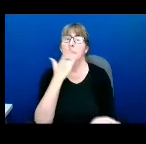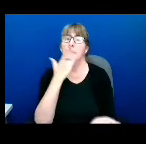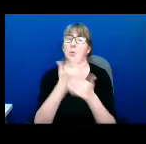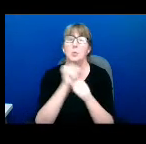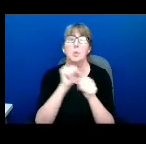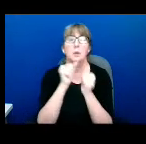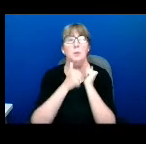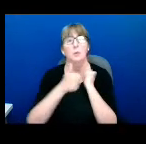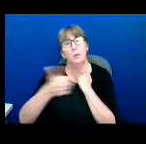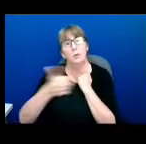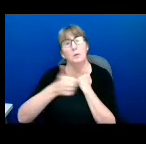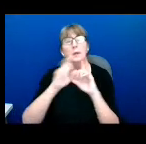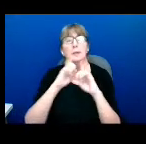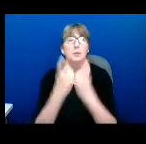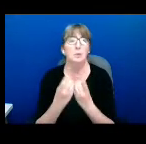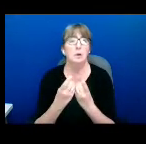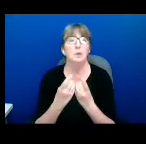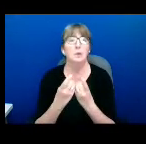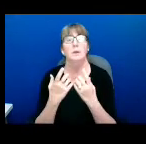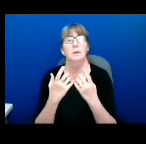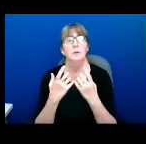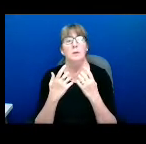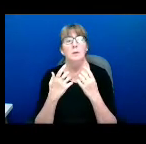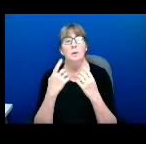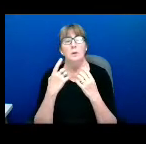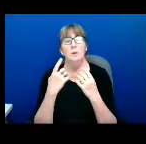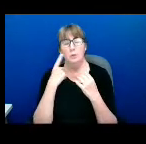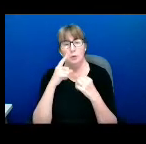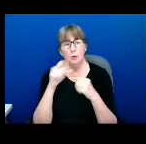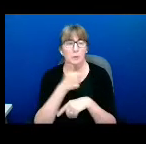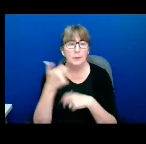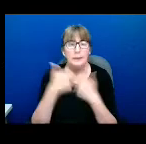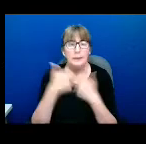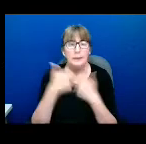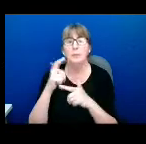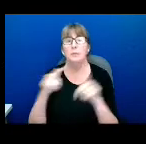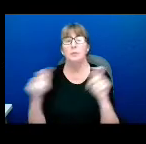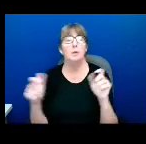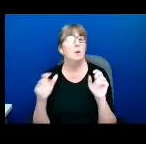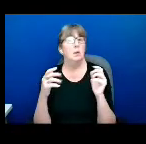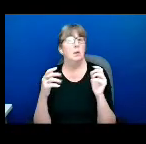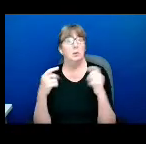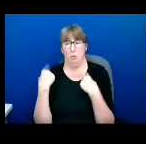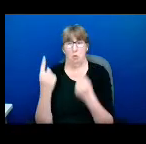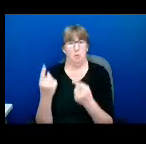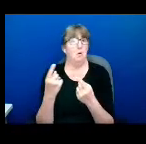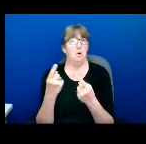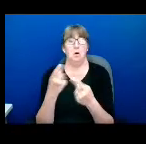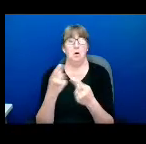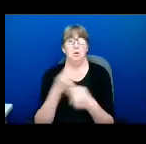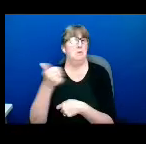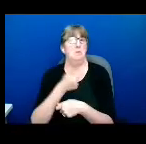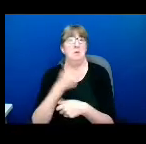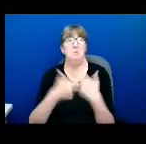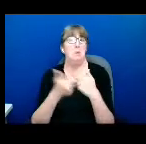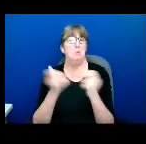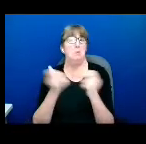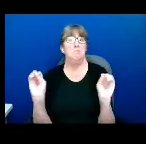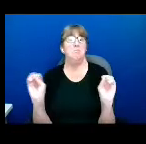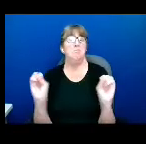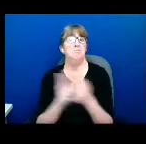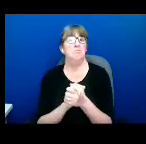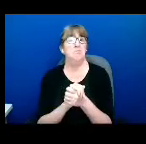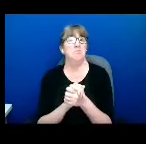transportation department about, with transportation issues. And we haven't really had any issues with transportation. Some of the other